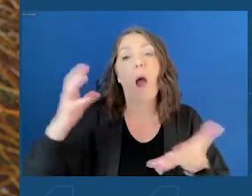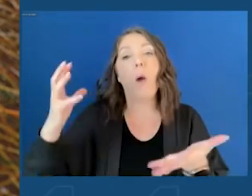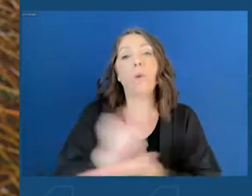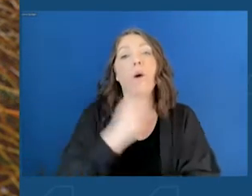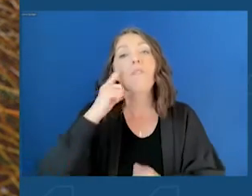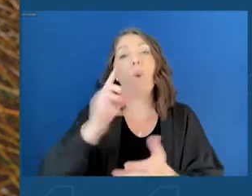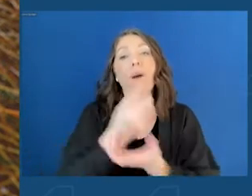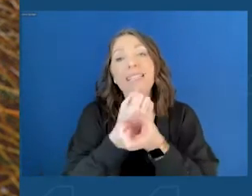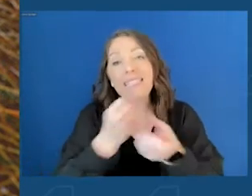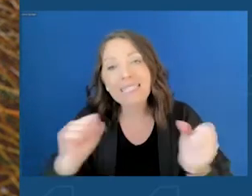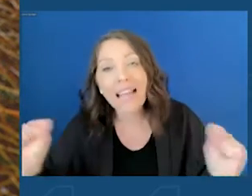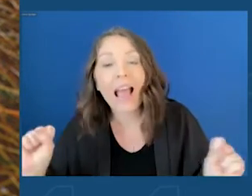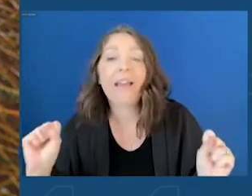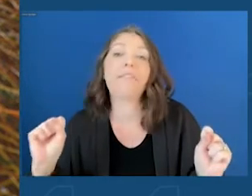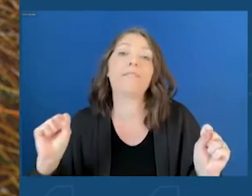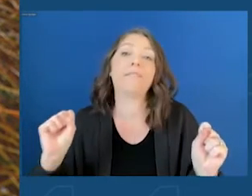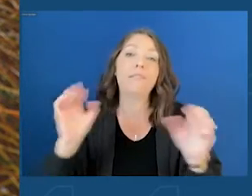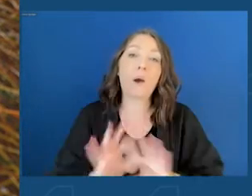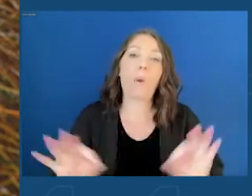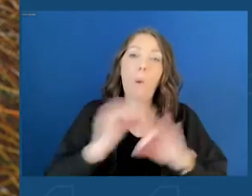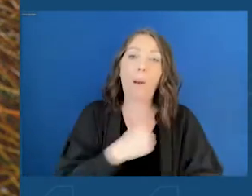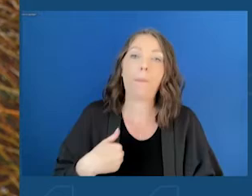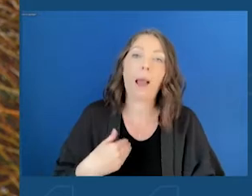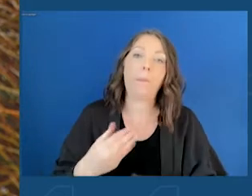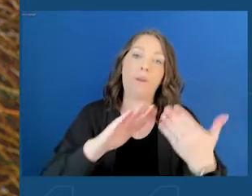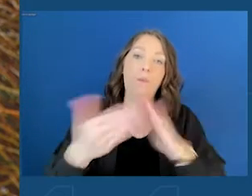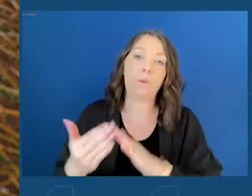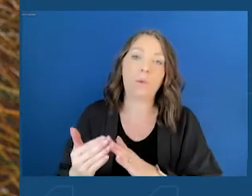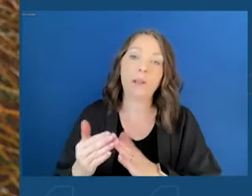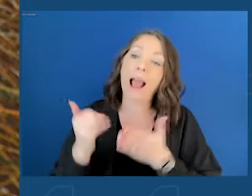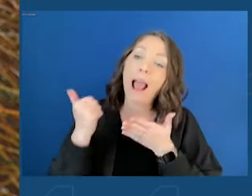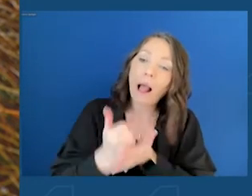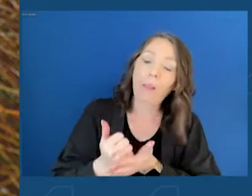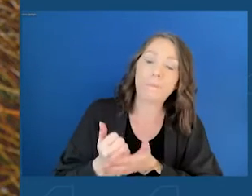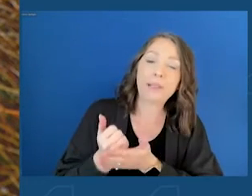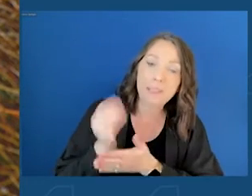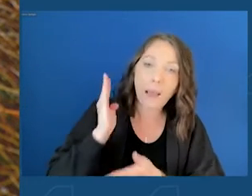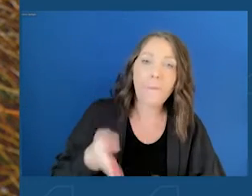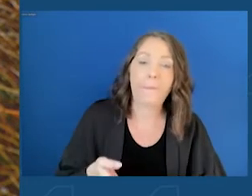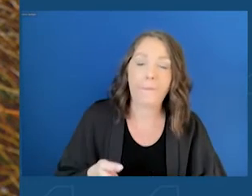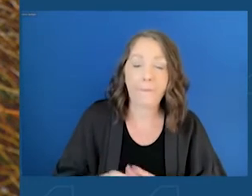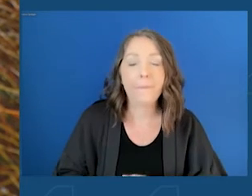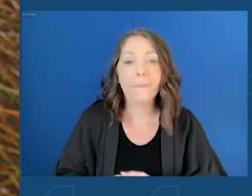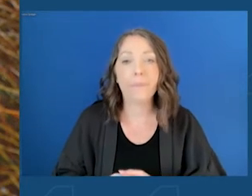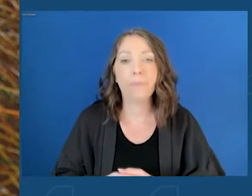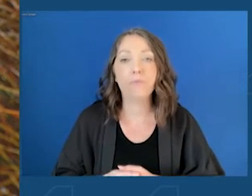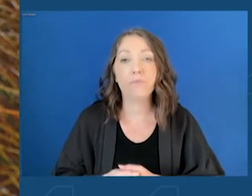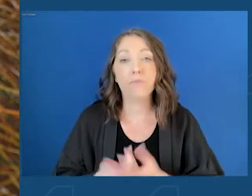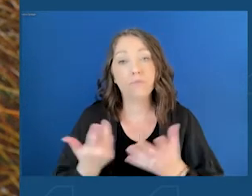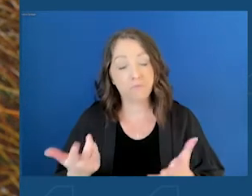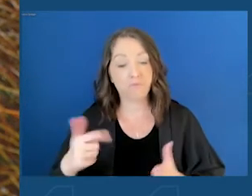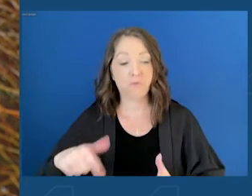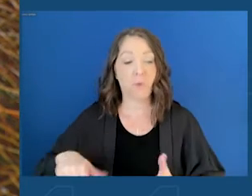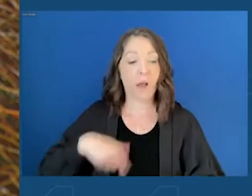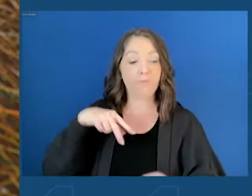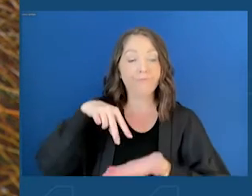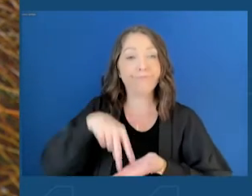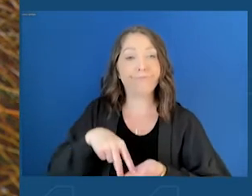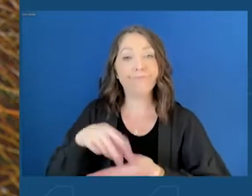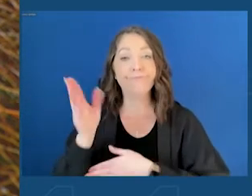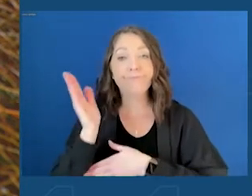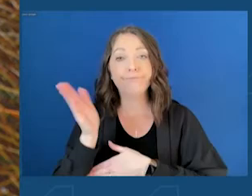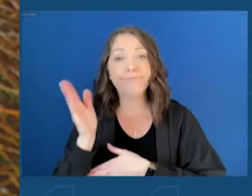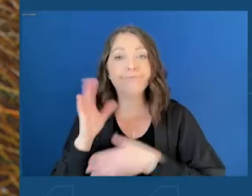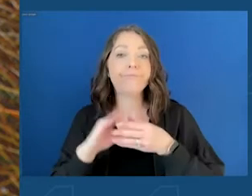their community. Help is on the way. So I stand here so